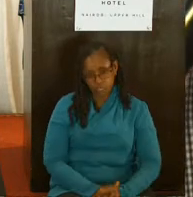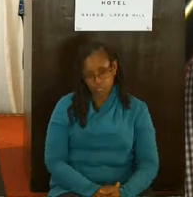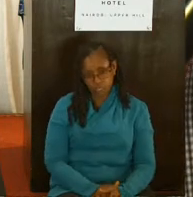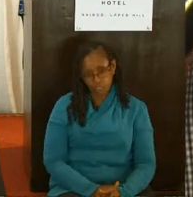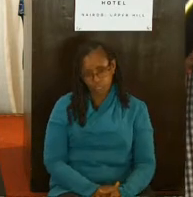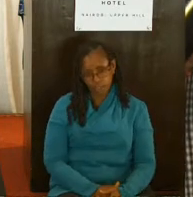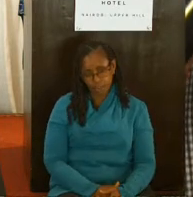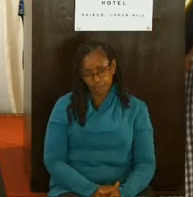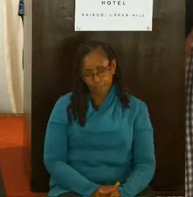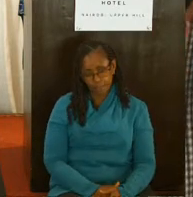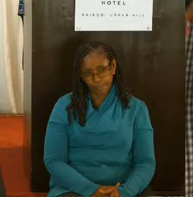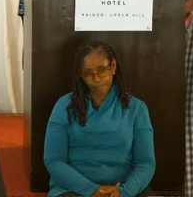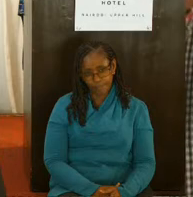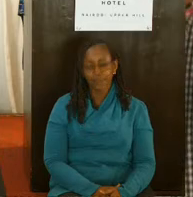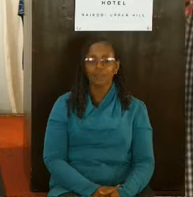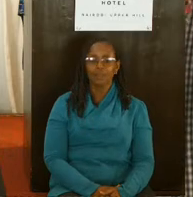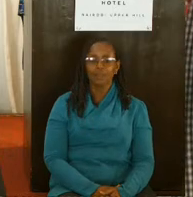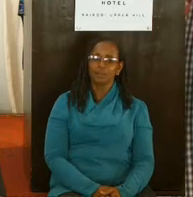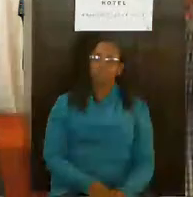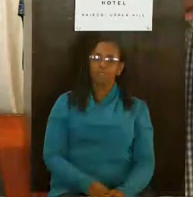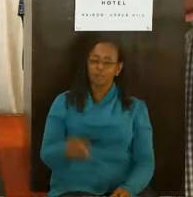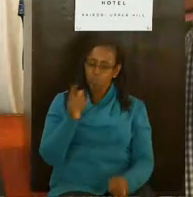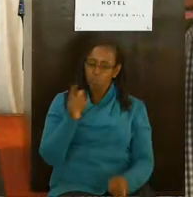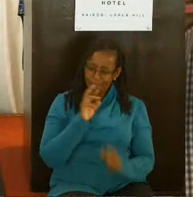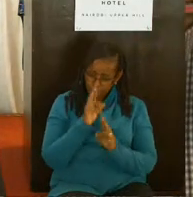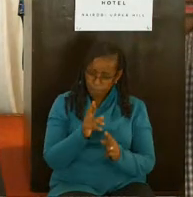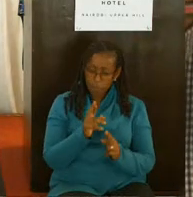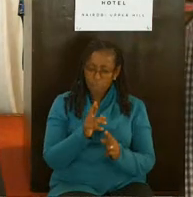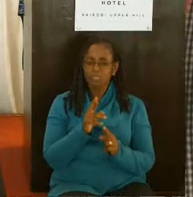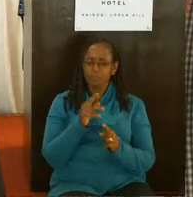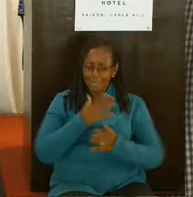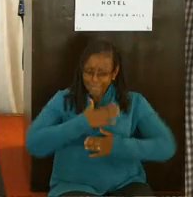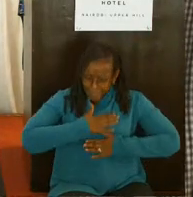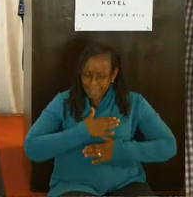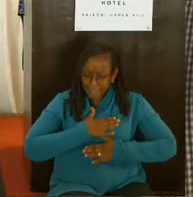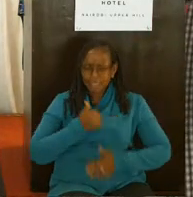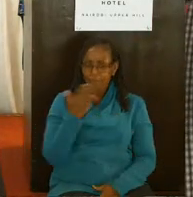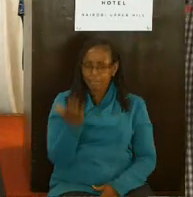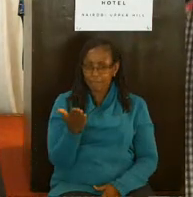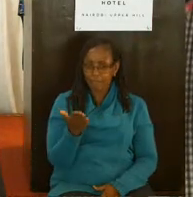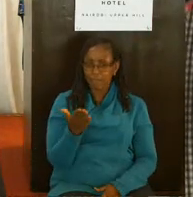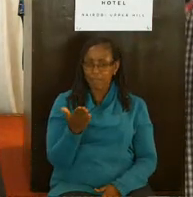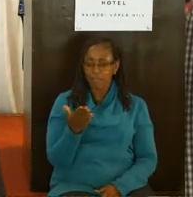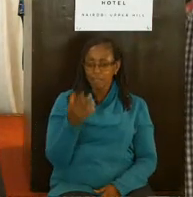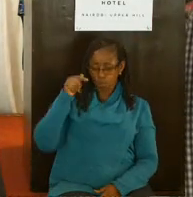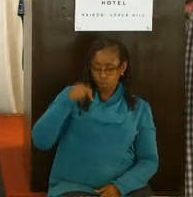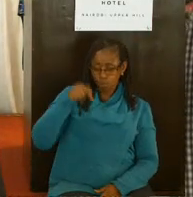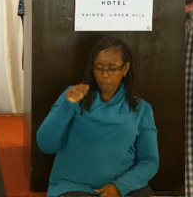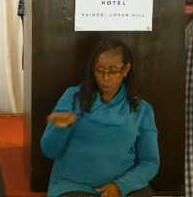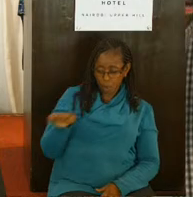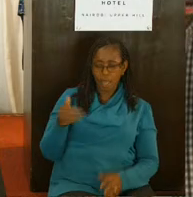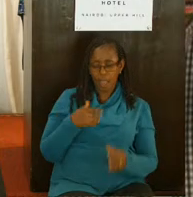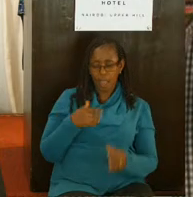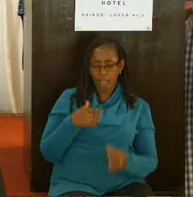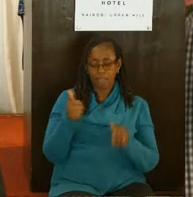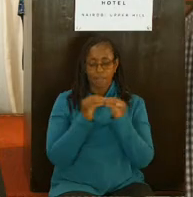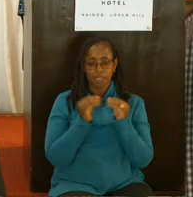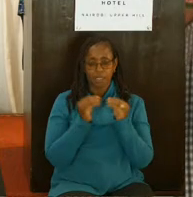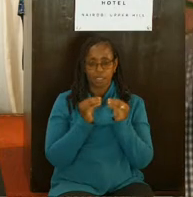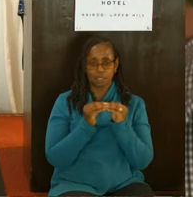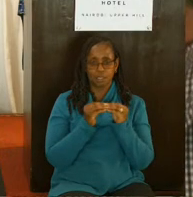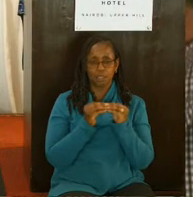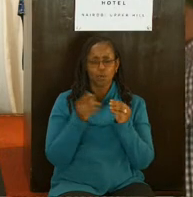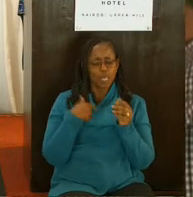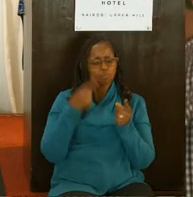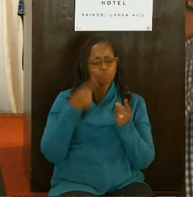values is there a dignity in our reporting earlier today before I came here I had a meeting that I was attending and we